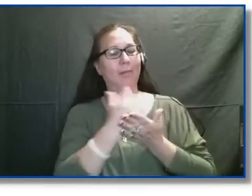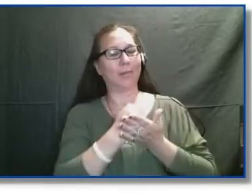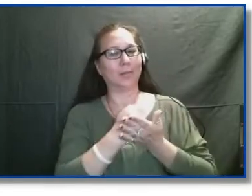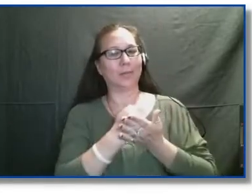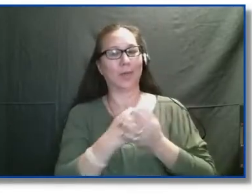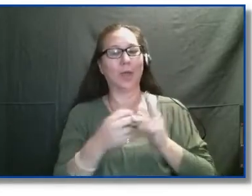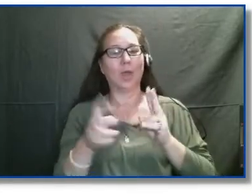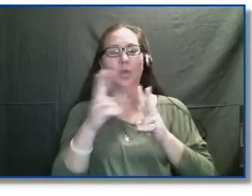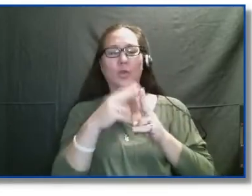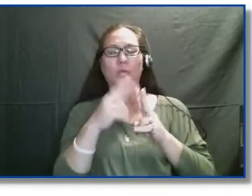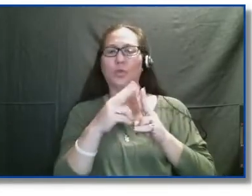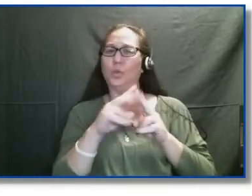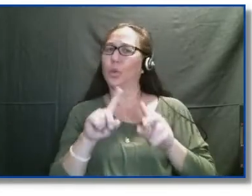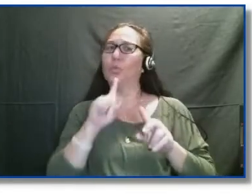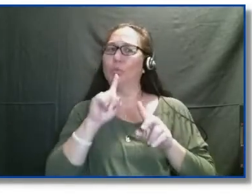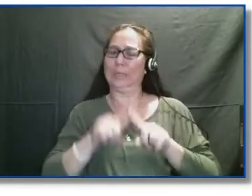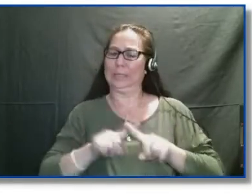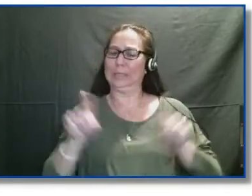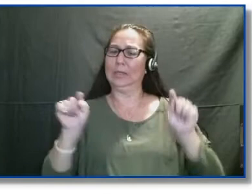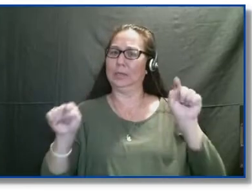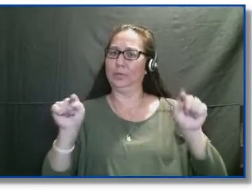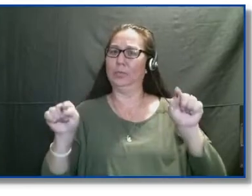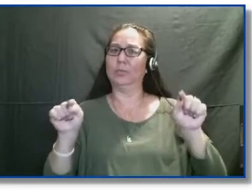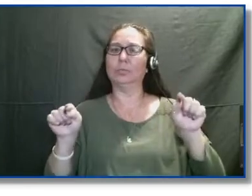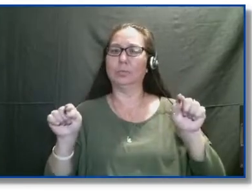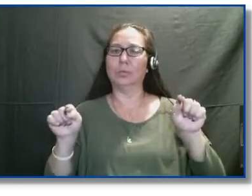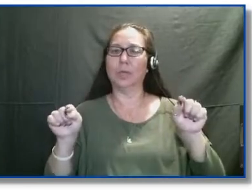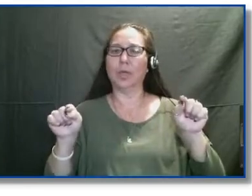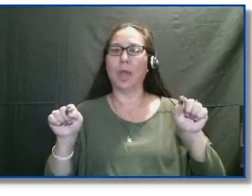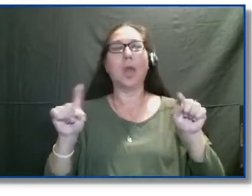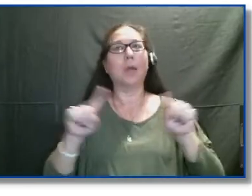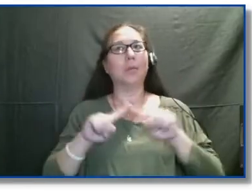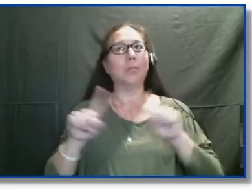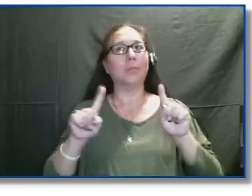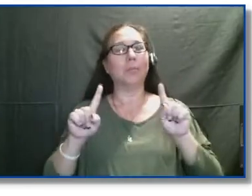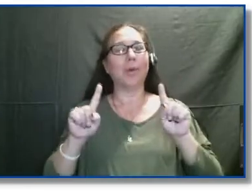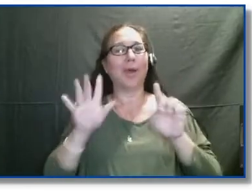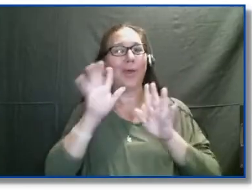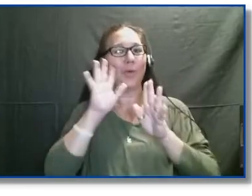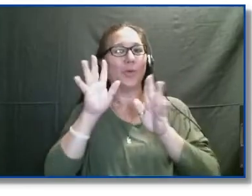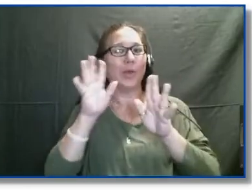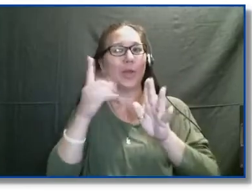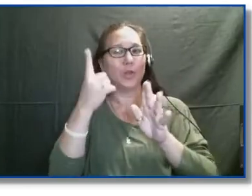distinctly different, but creates one piece for Kendall Square.